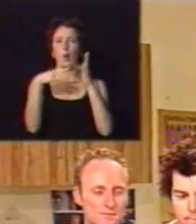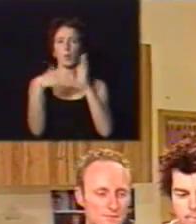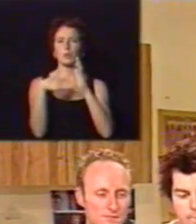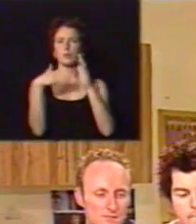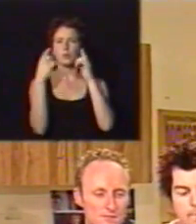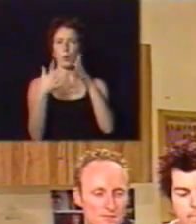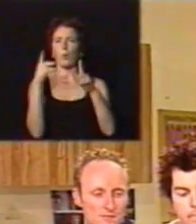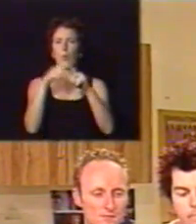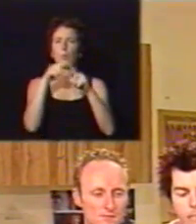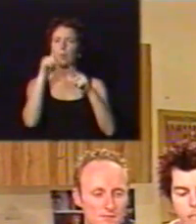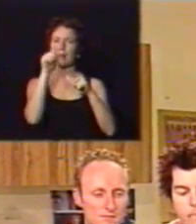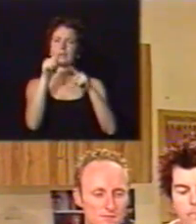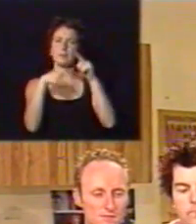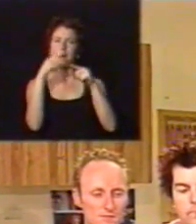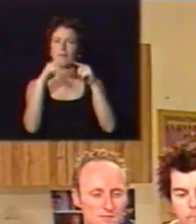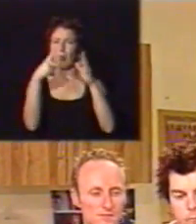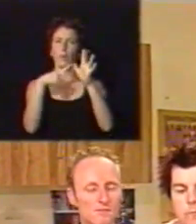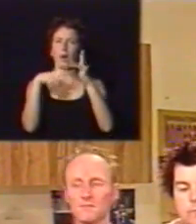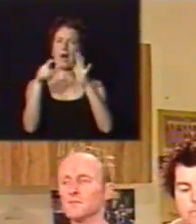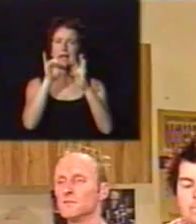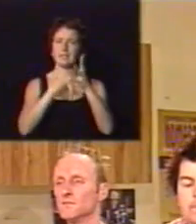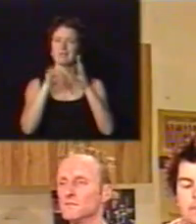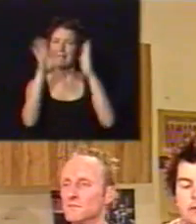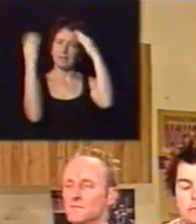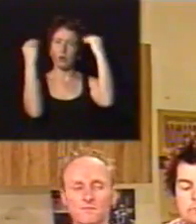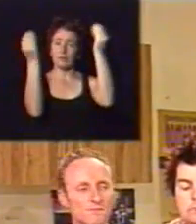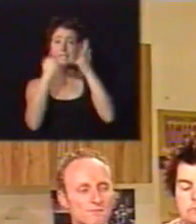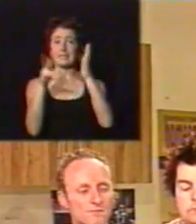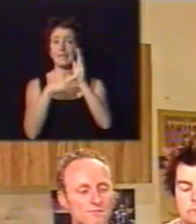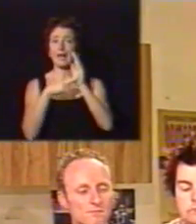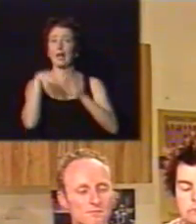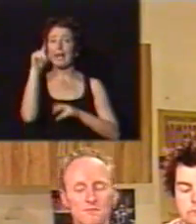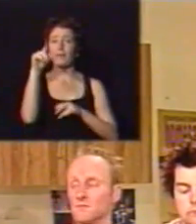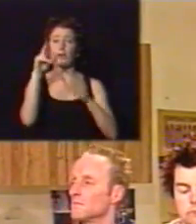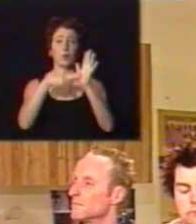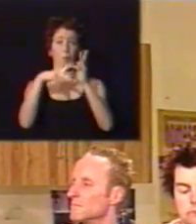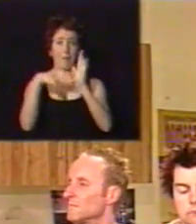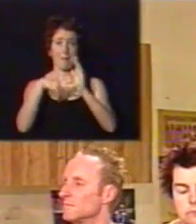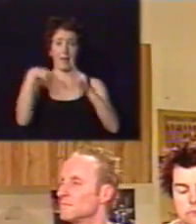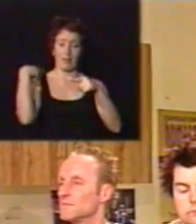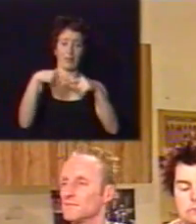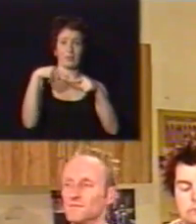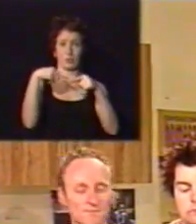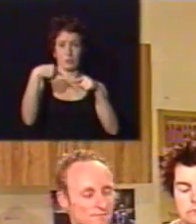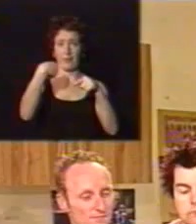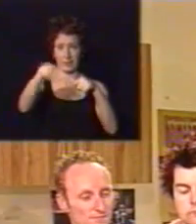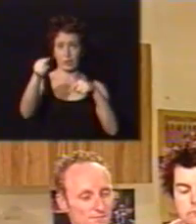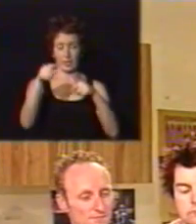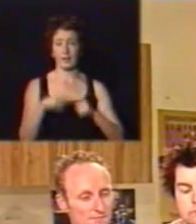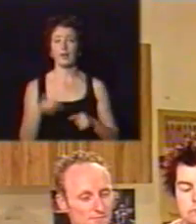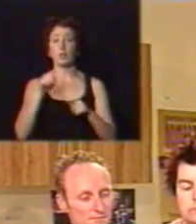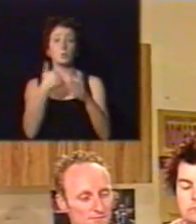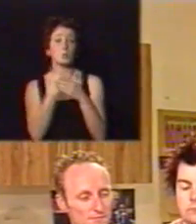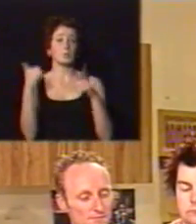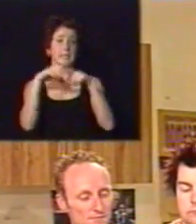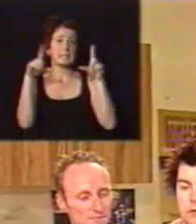Fights AIDS. It has another Hats Off coming up very shortly. Sunday the 11th of November this year, and as usual, tickets